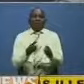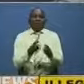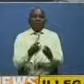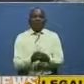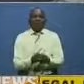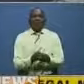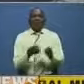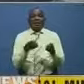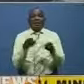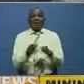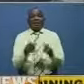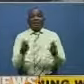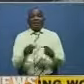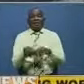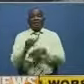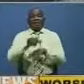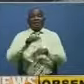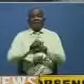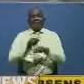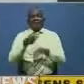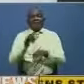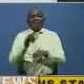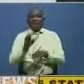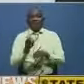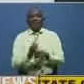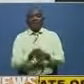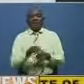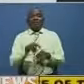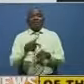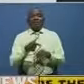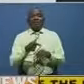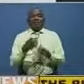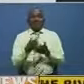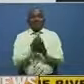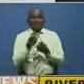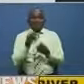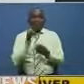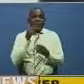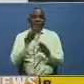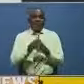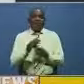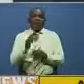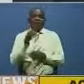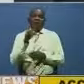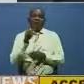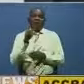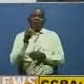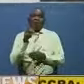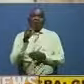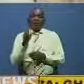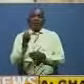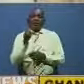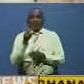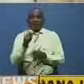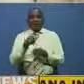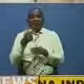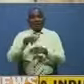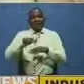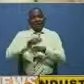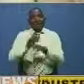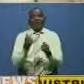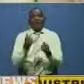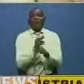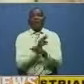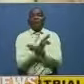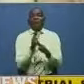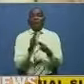The Director General of the Liberian Broadcasting Systems, Madame Estelle Liberty Kemo, said her country is ready